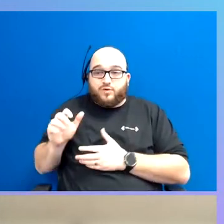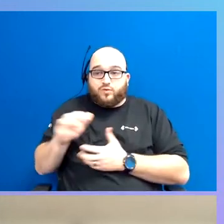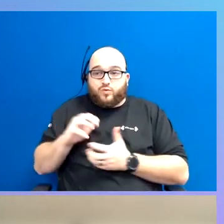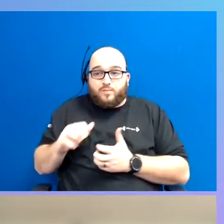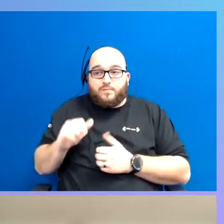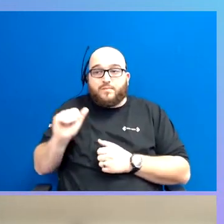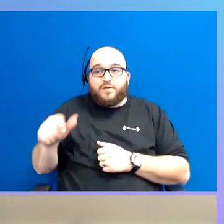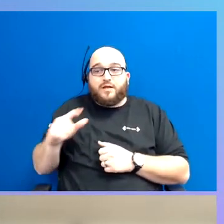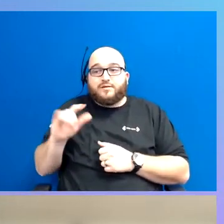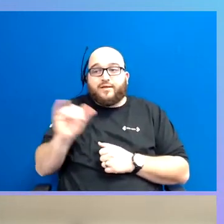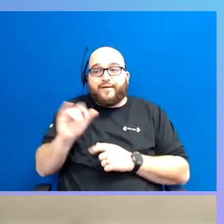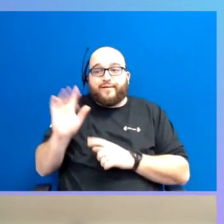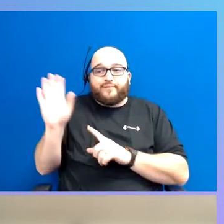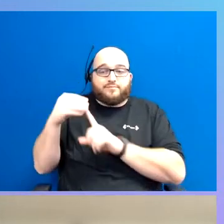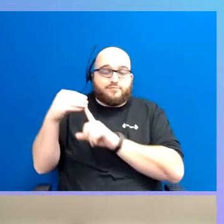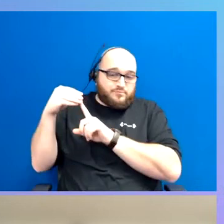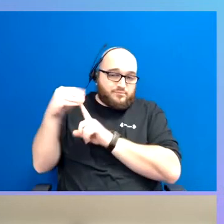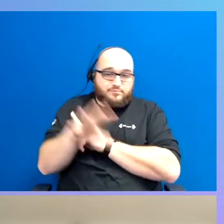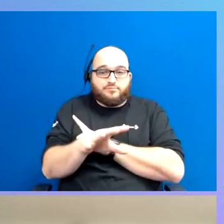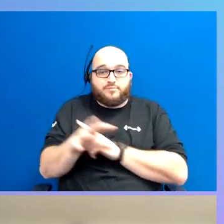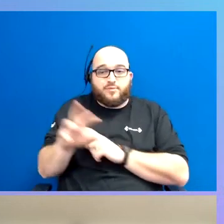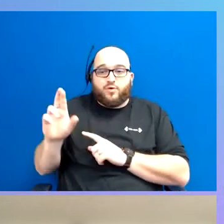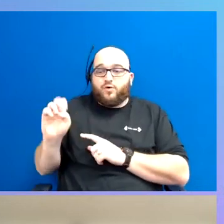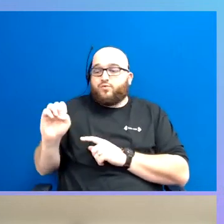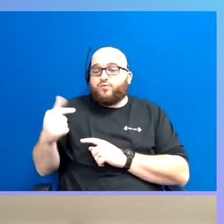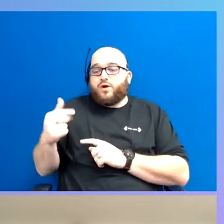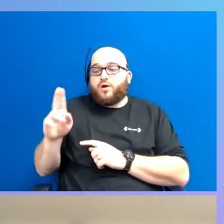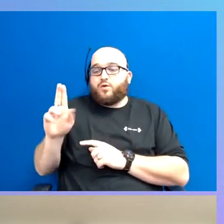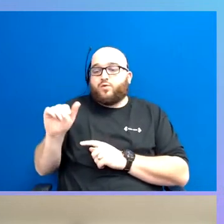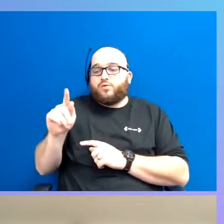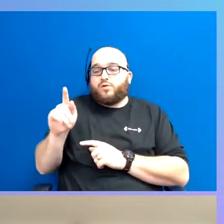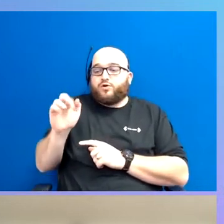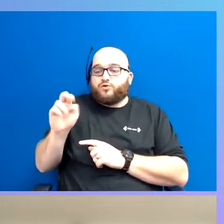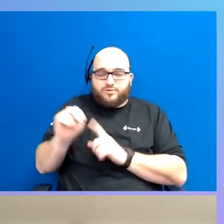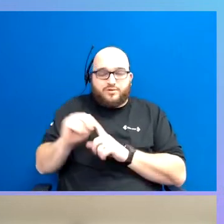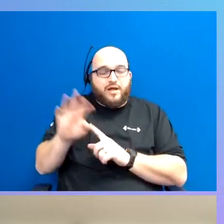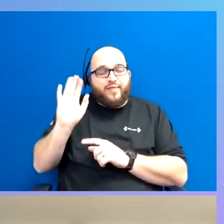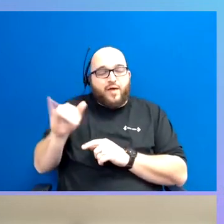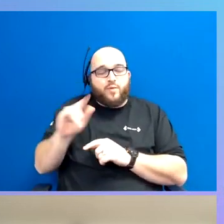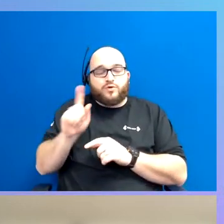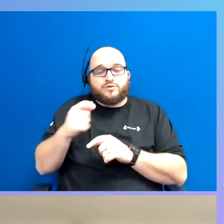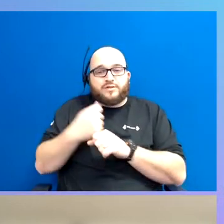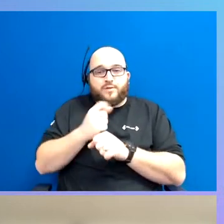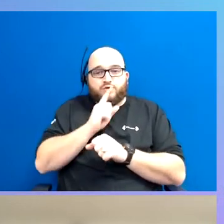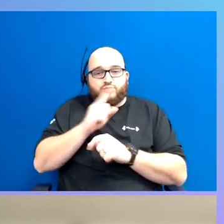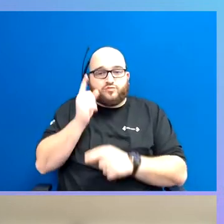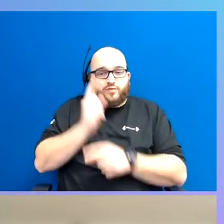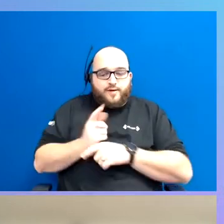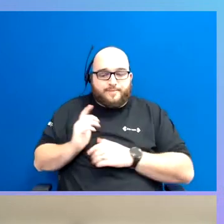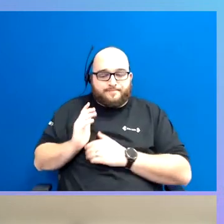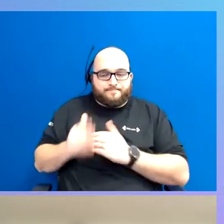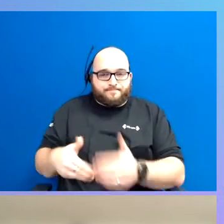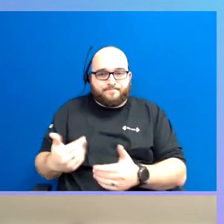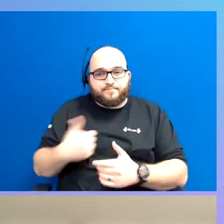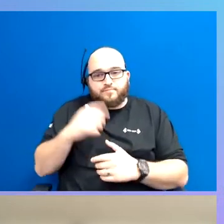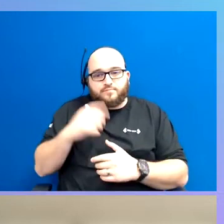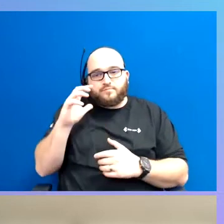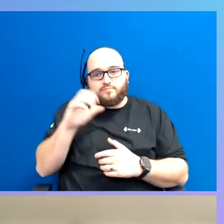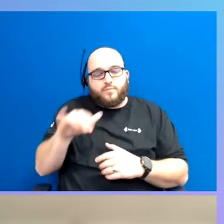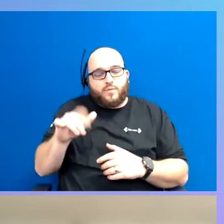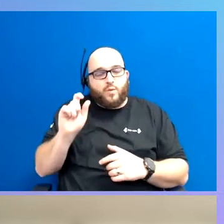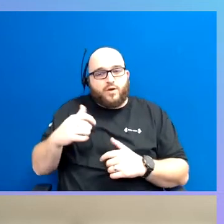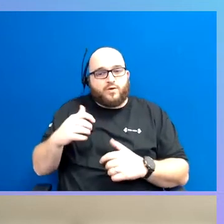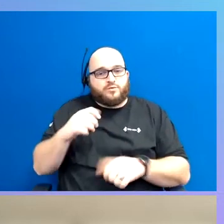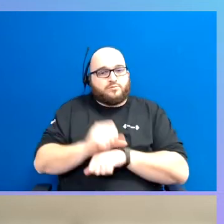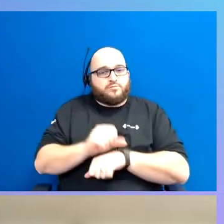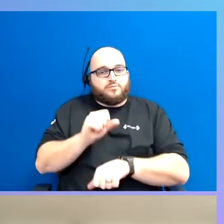shaft shining through, but because the regulation was driving the right change. So we had consumer duty in the UK. So this was